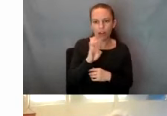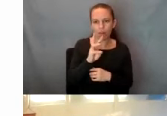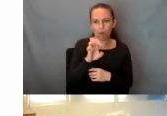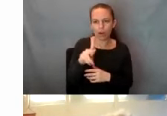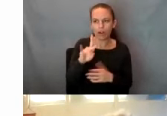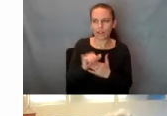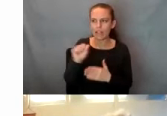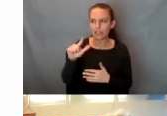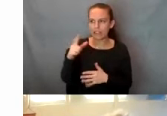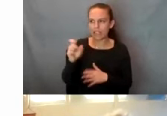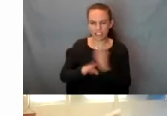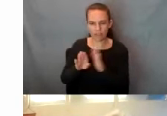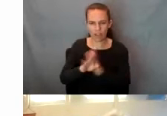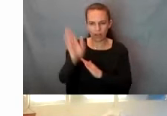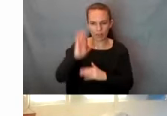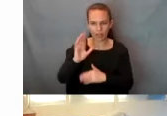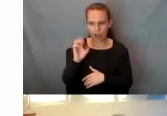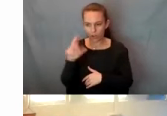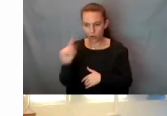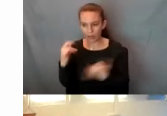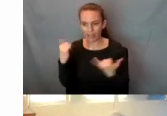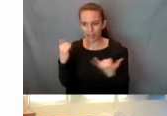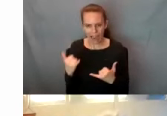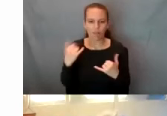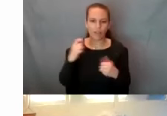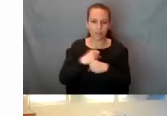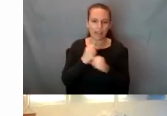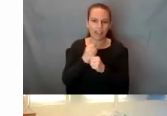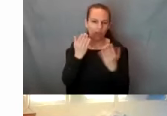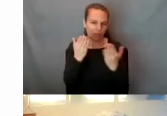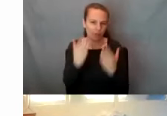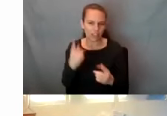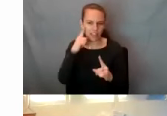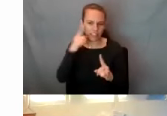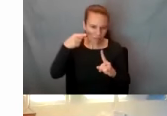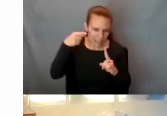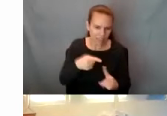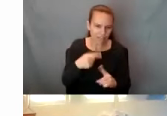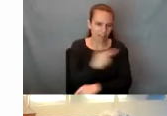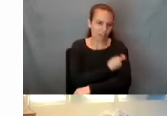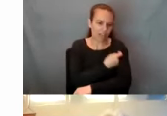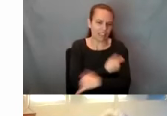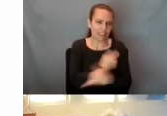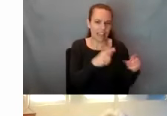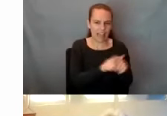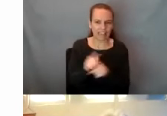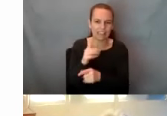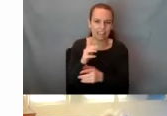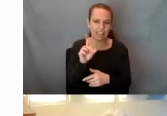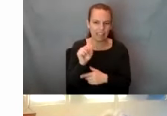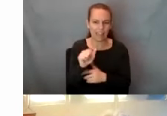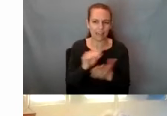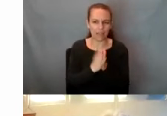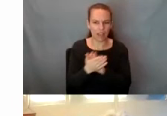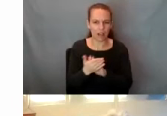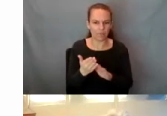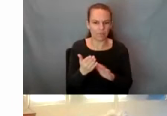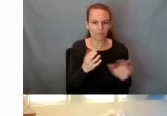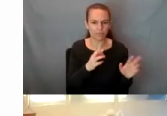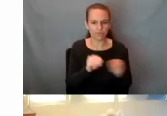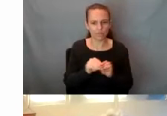on specific vaccines as the data becomes available. Just a word on the new updates from last week.